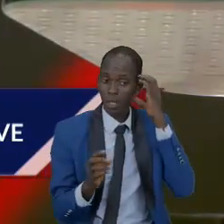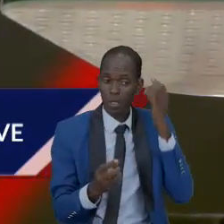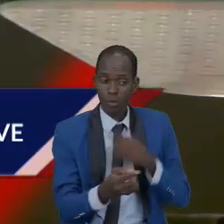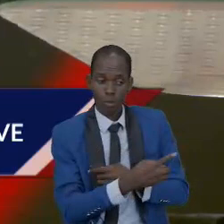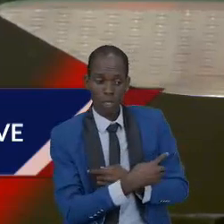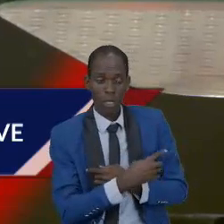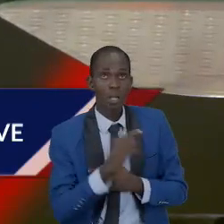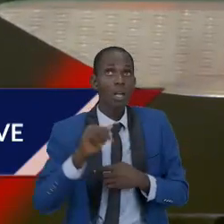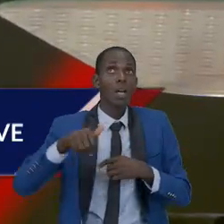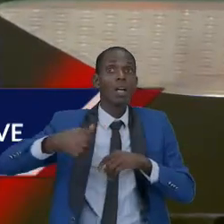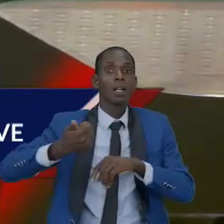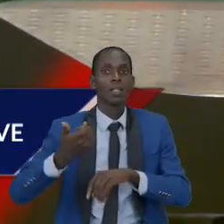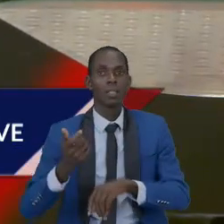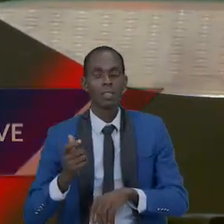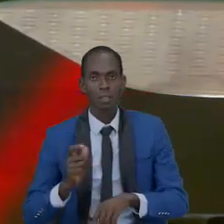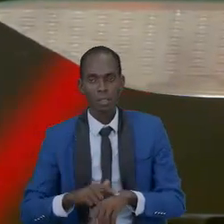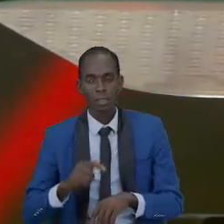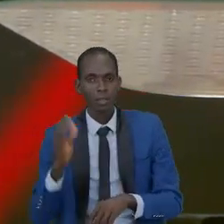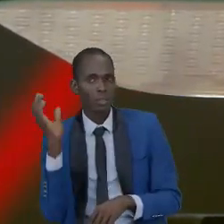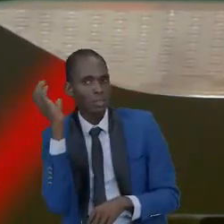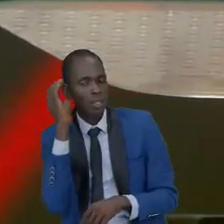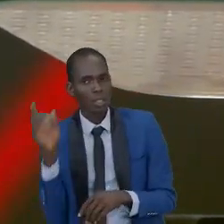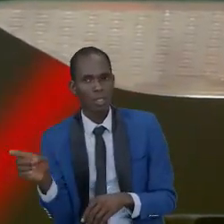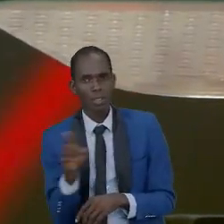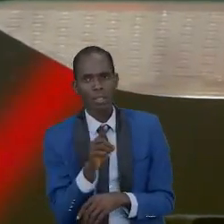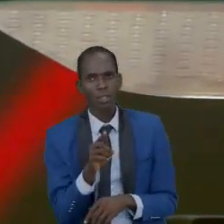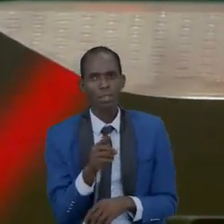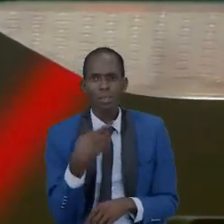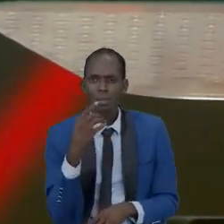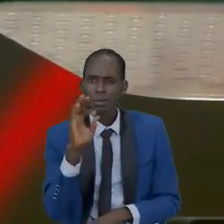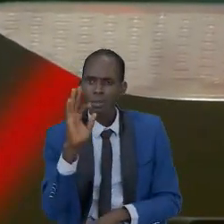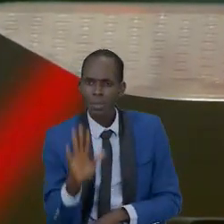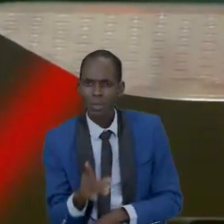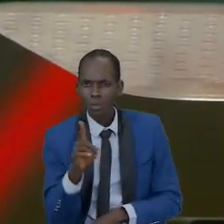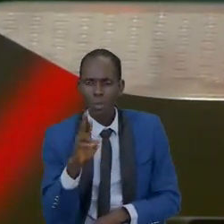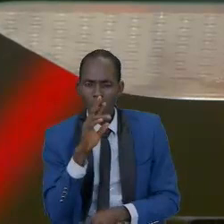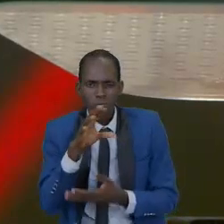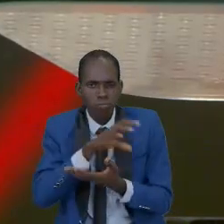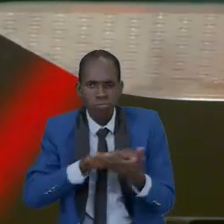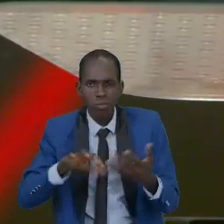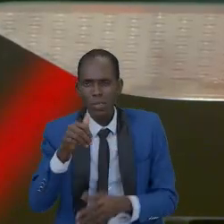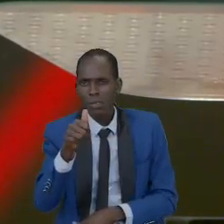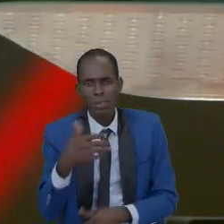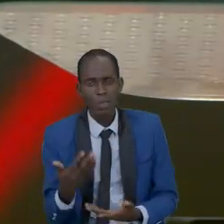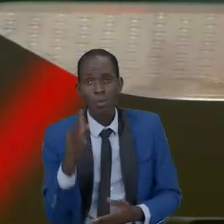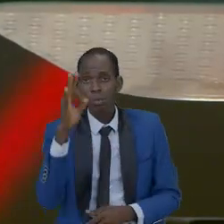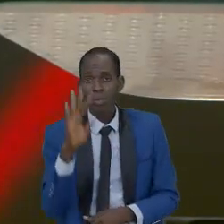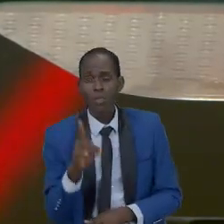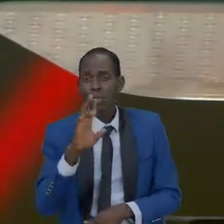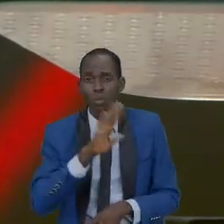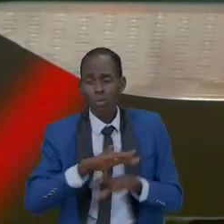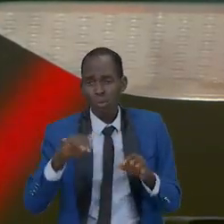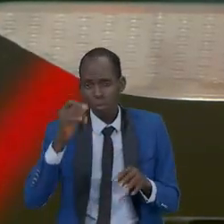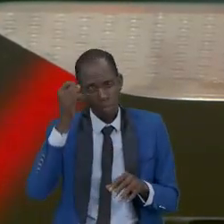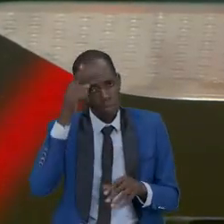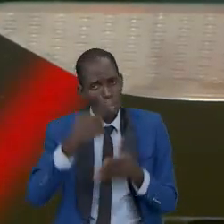and then you listen to them another day. You say, preacher, you're contradicting yourself. Preacher, you don't even